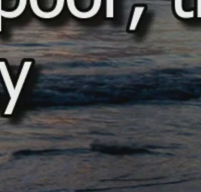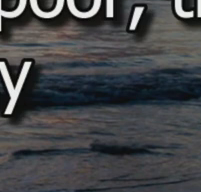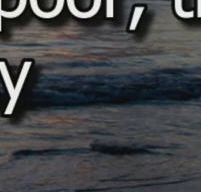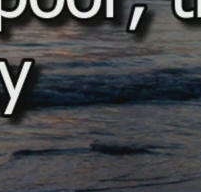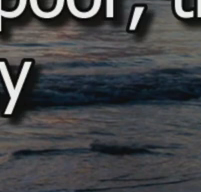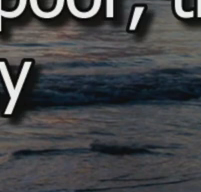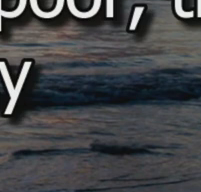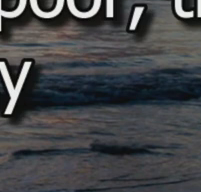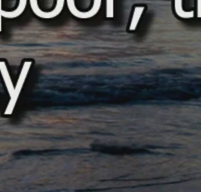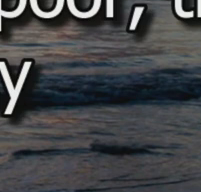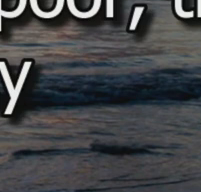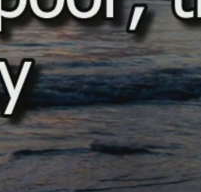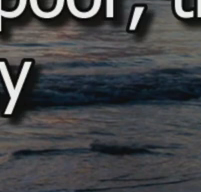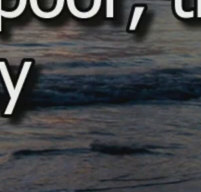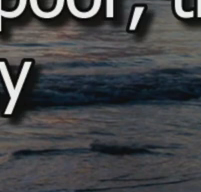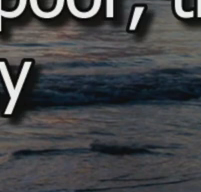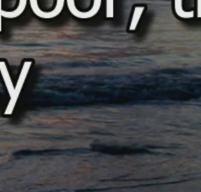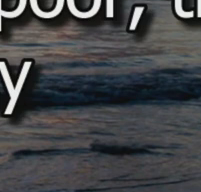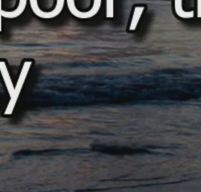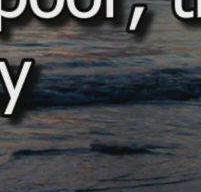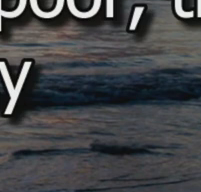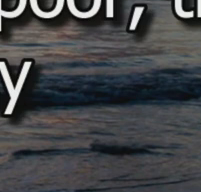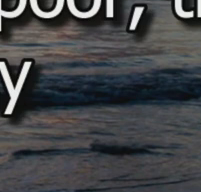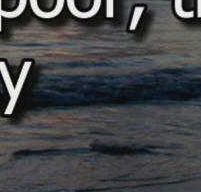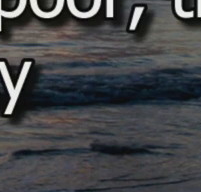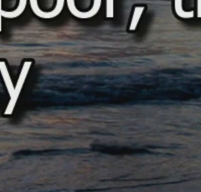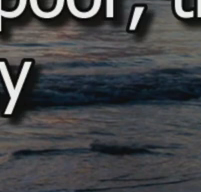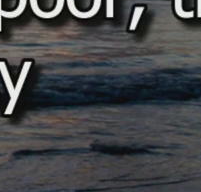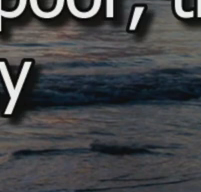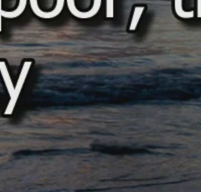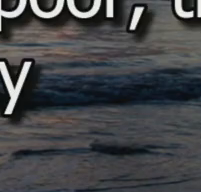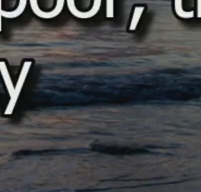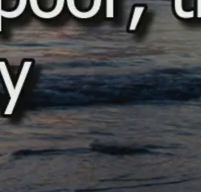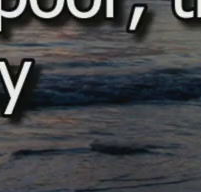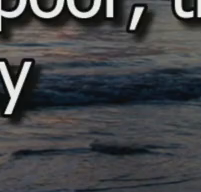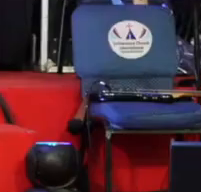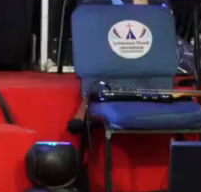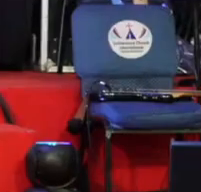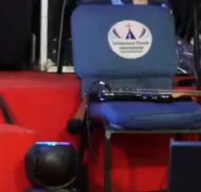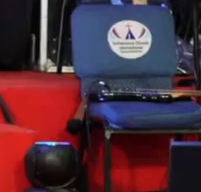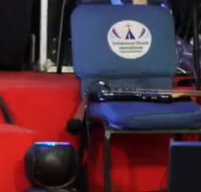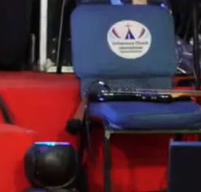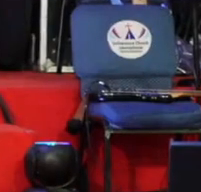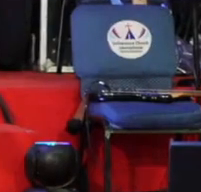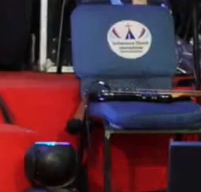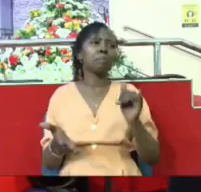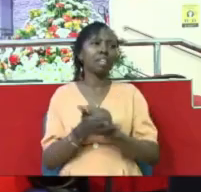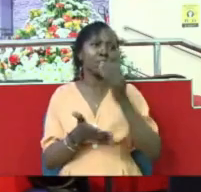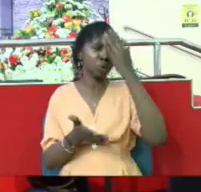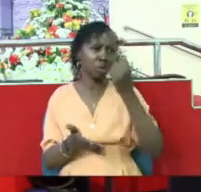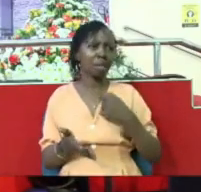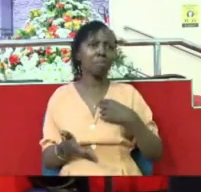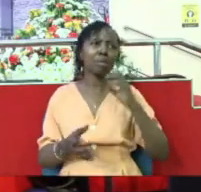us. Na lazima Mungu atilie neema kwetu. And maybe that's why I'm speaking to you. Kwa sababu na kunenea. That God will release grace of giving. Ili kwamba Mungu